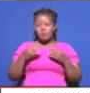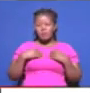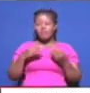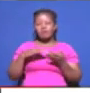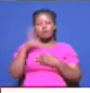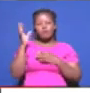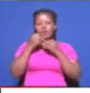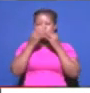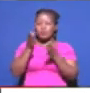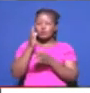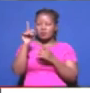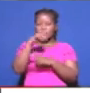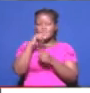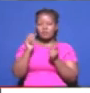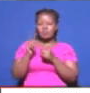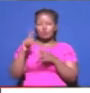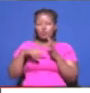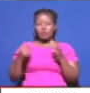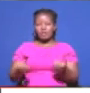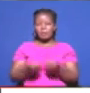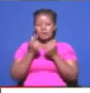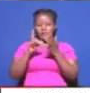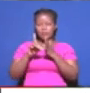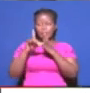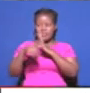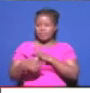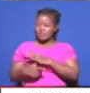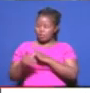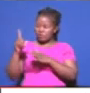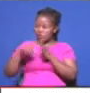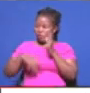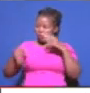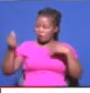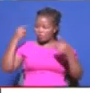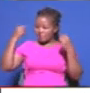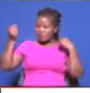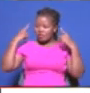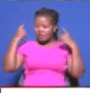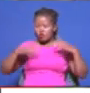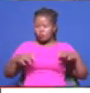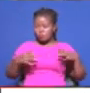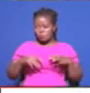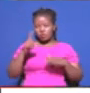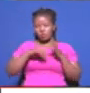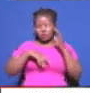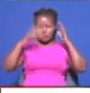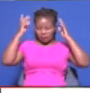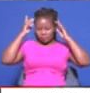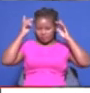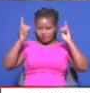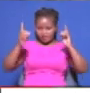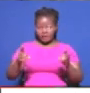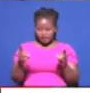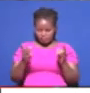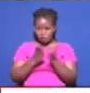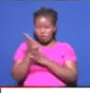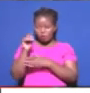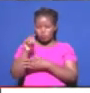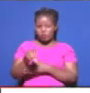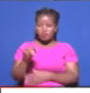exactly what will be happening here, and at the end of the day, what Kericho residents would have decided in terms of who is going to fly the